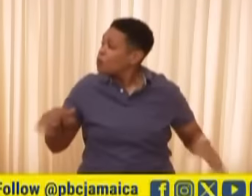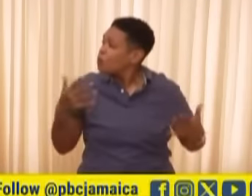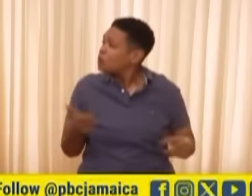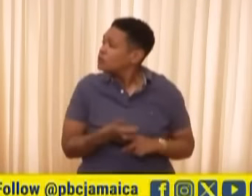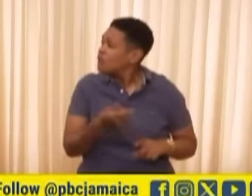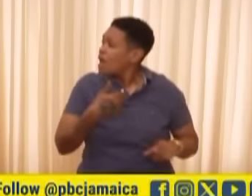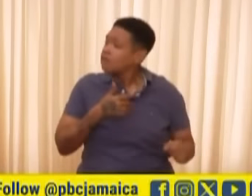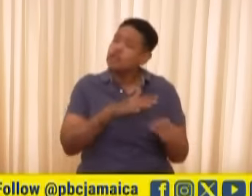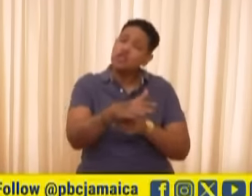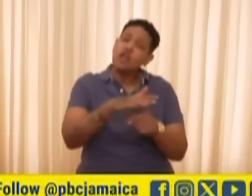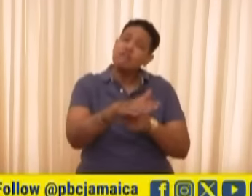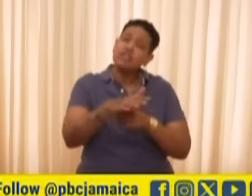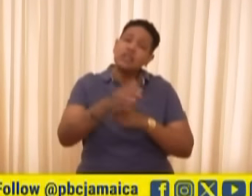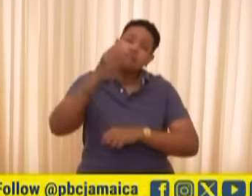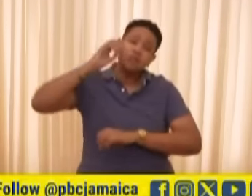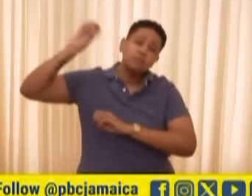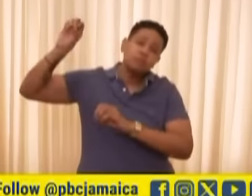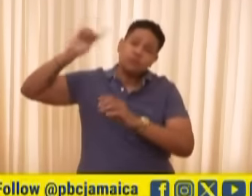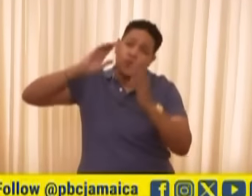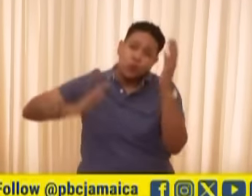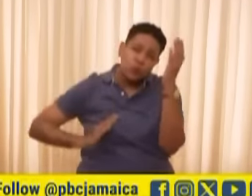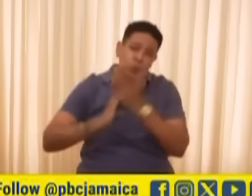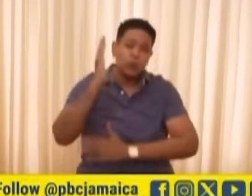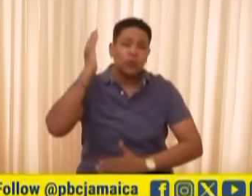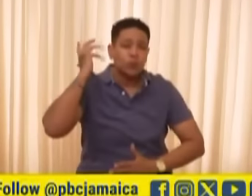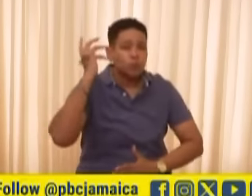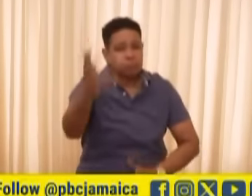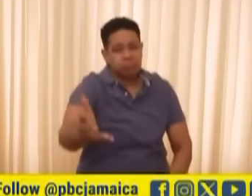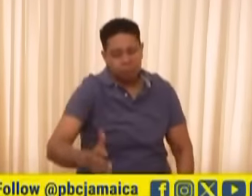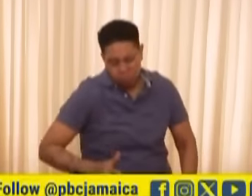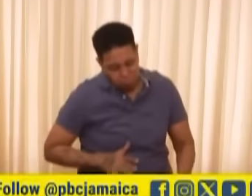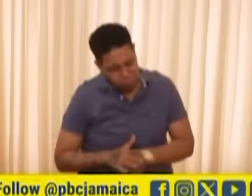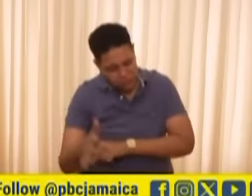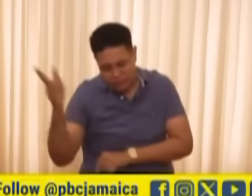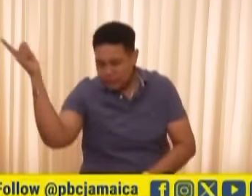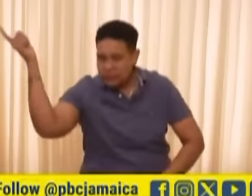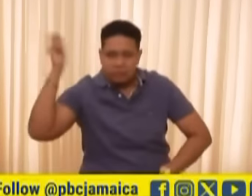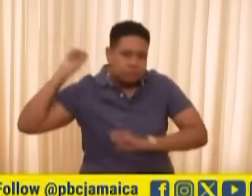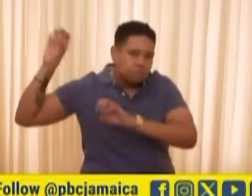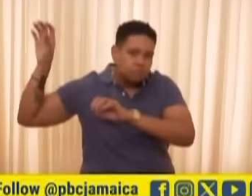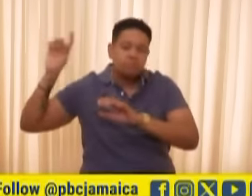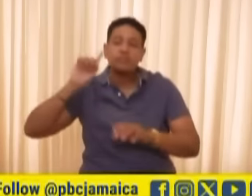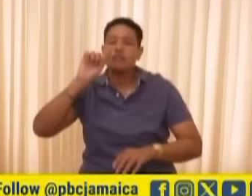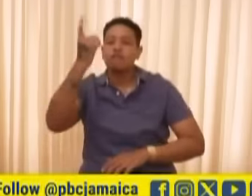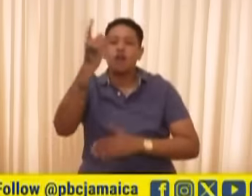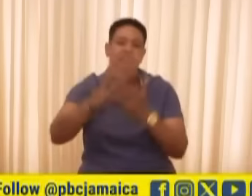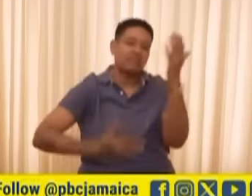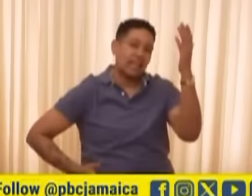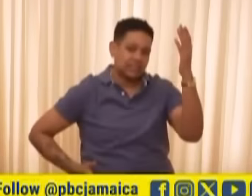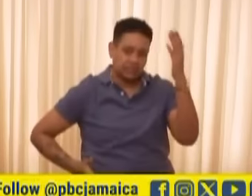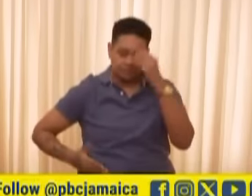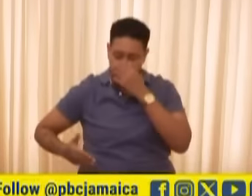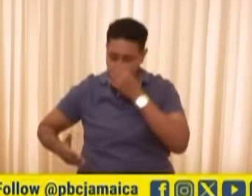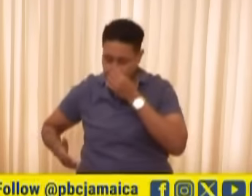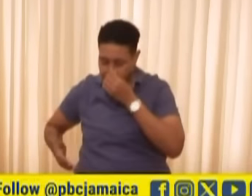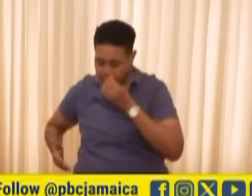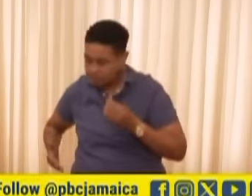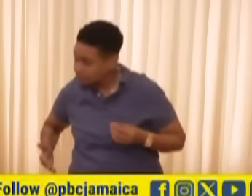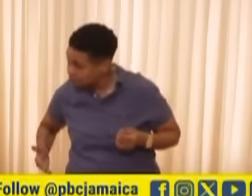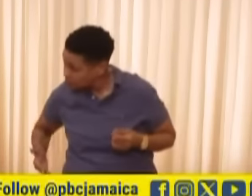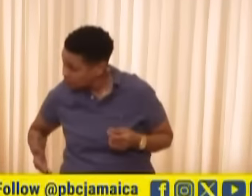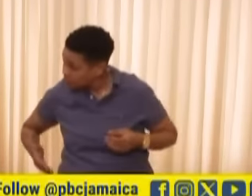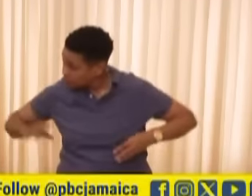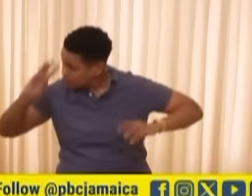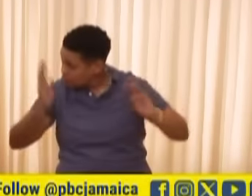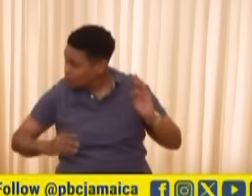they have sufficient stock to carry us through the initial phase of the